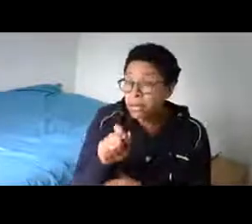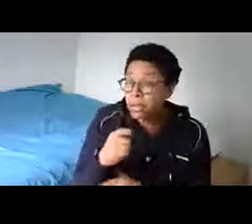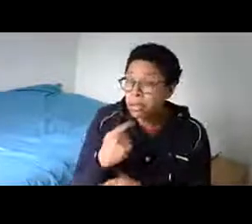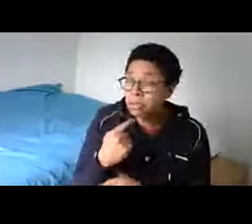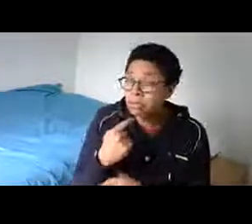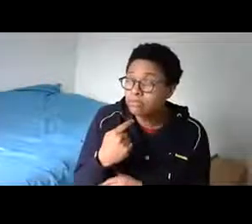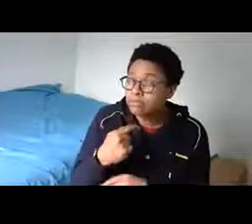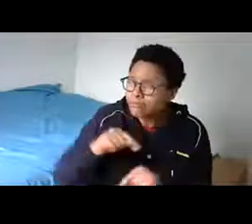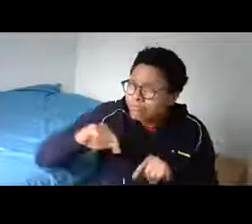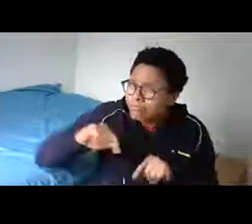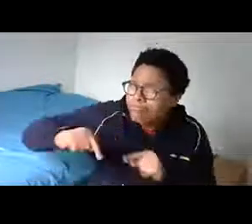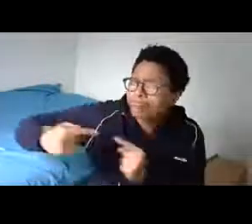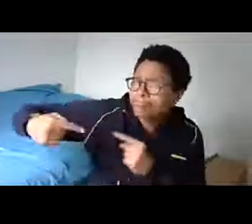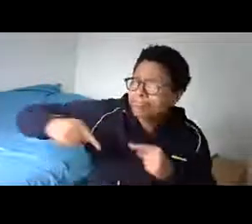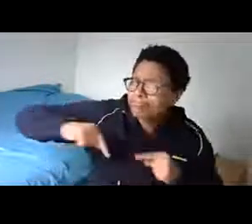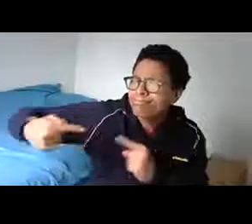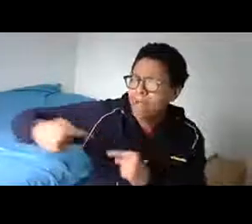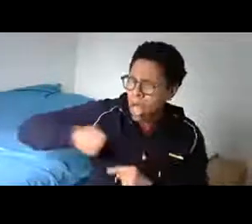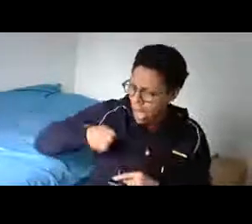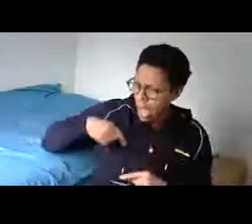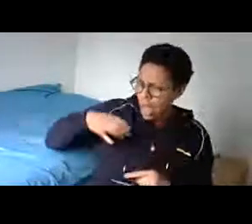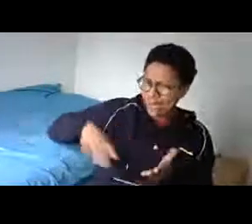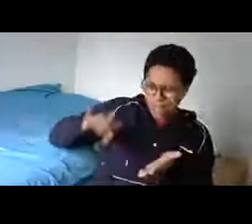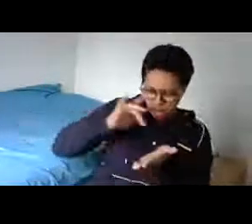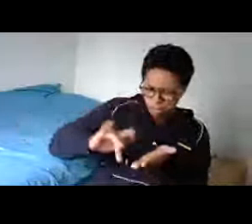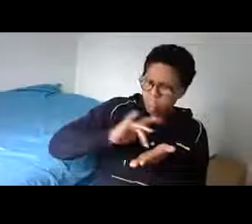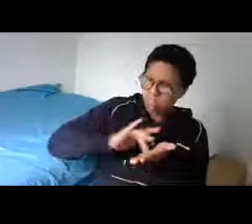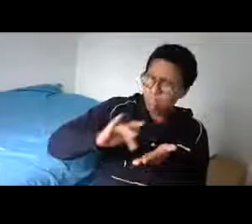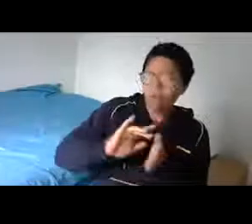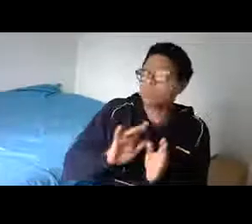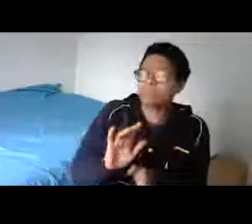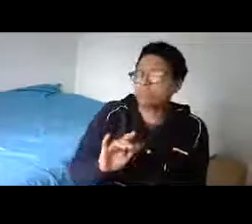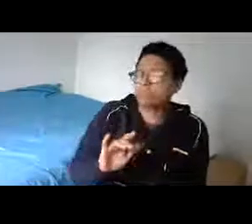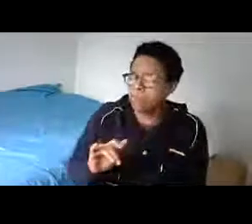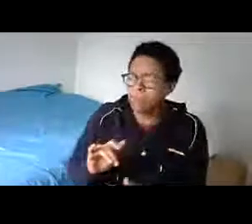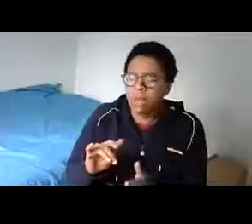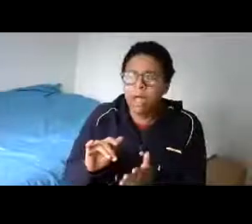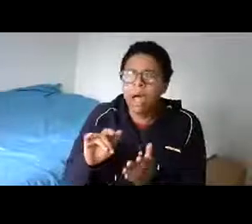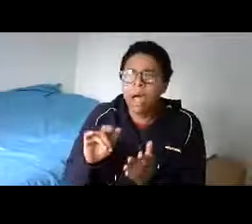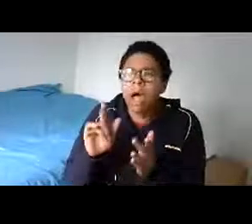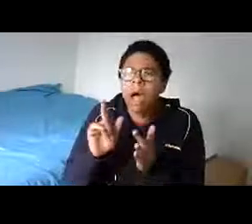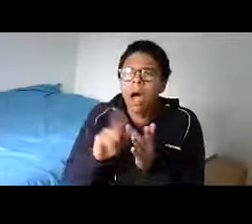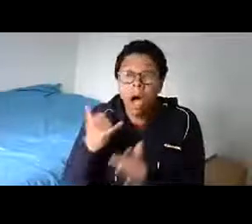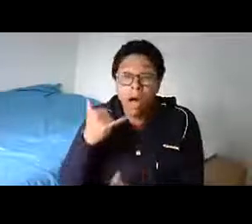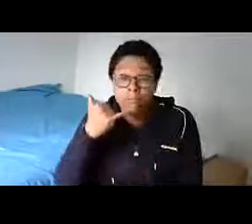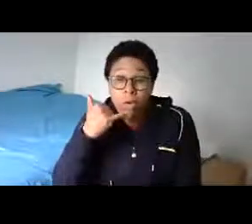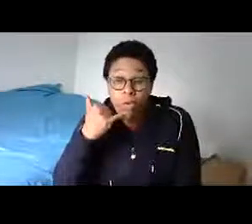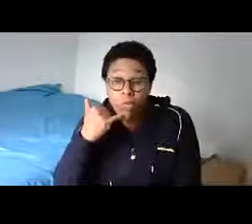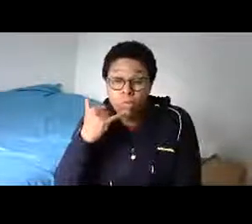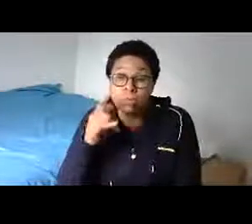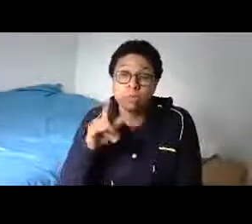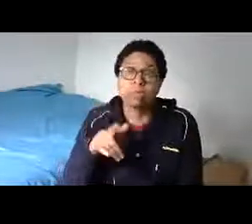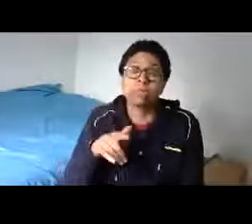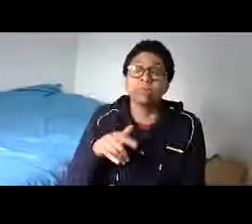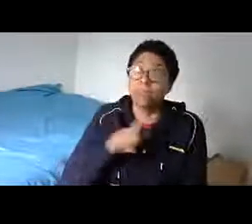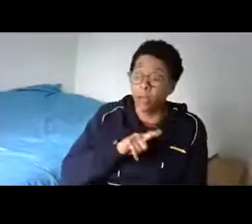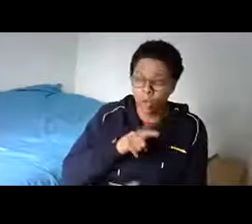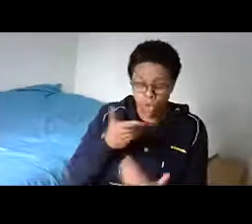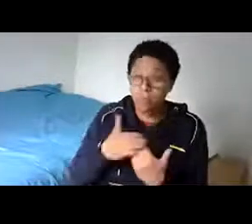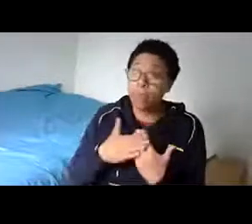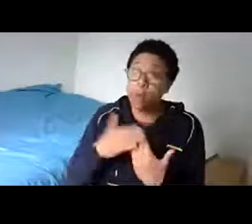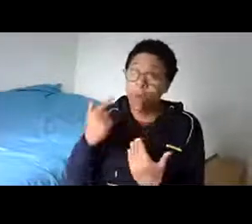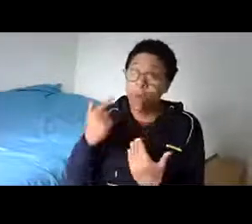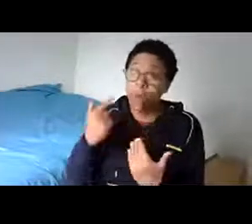iPhone because it's more accessible than other phones for them, and things like that.